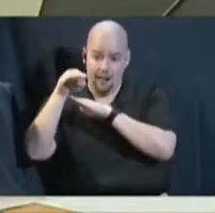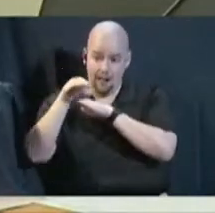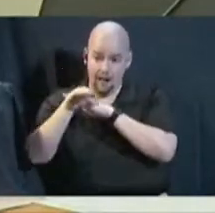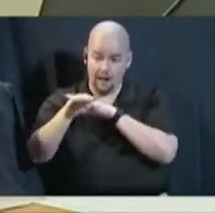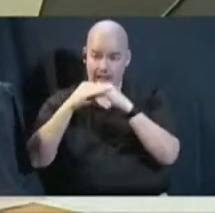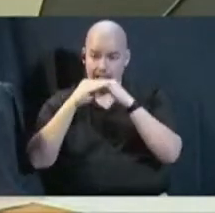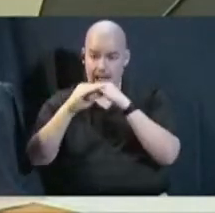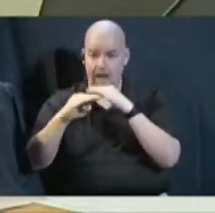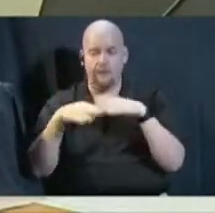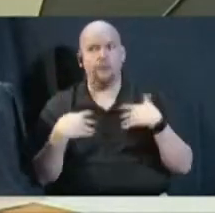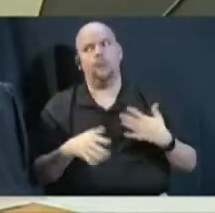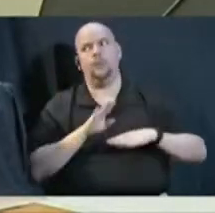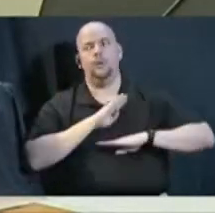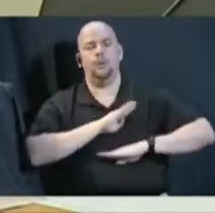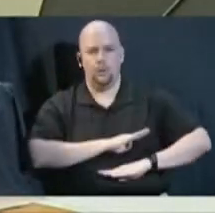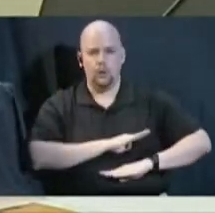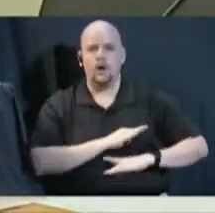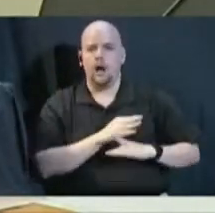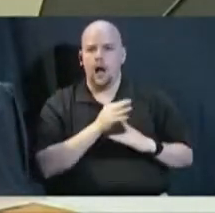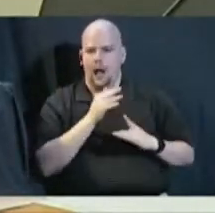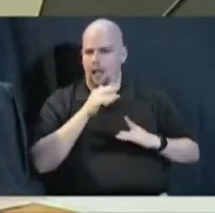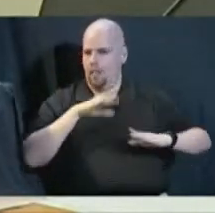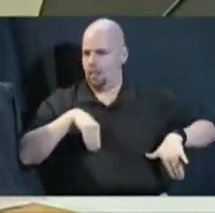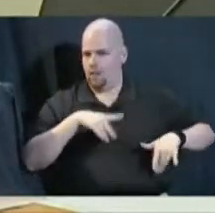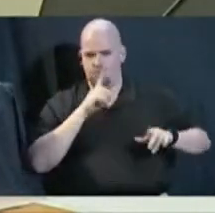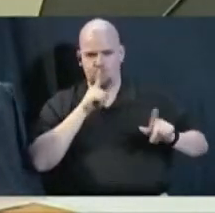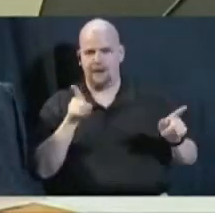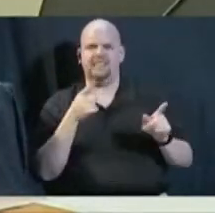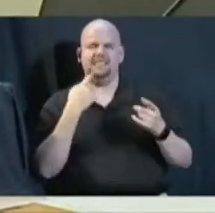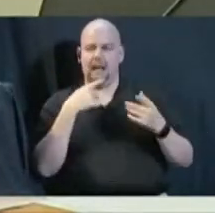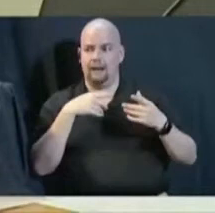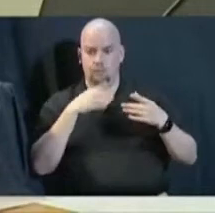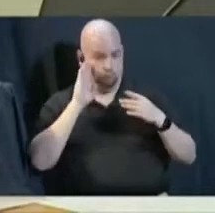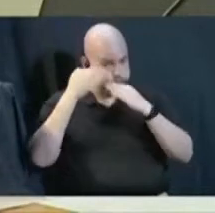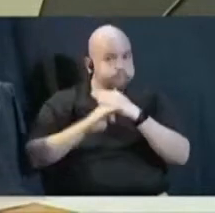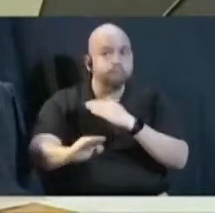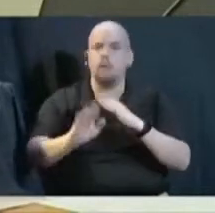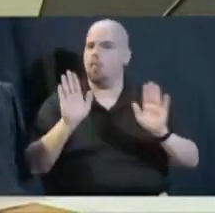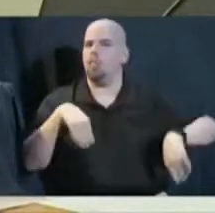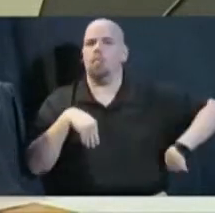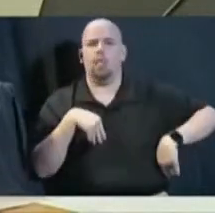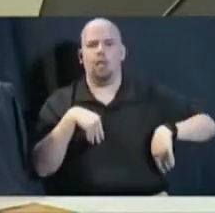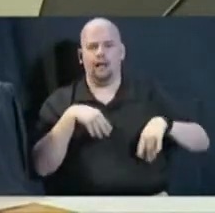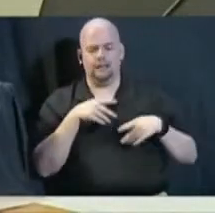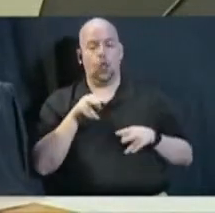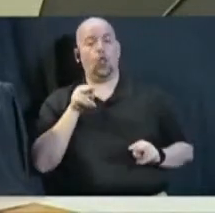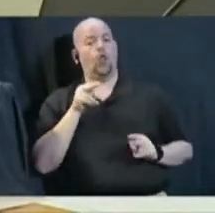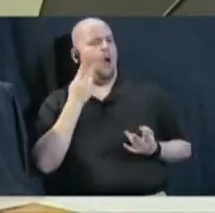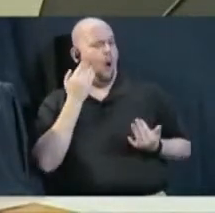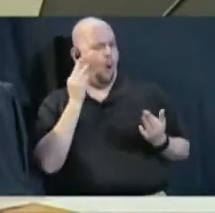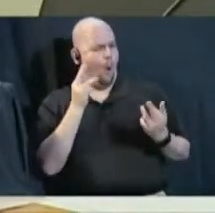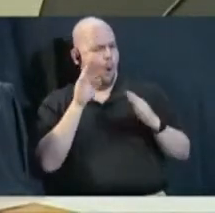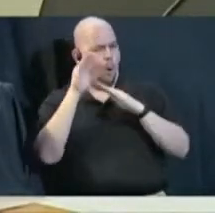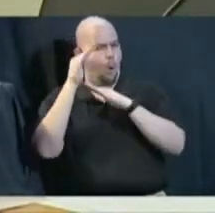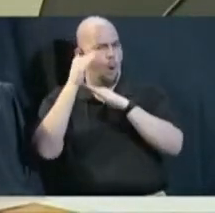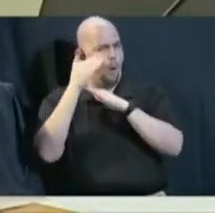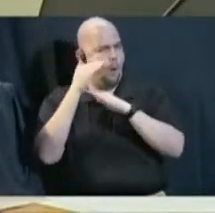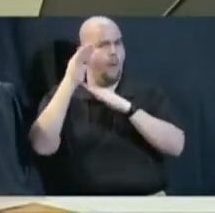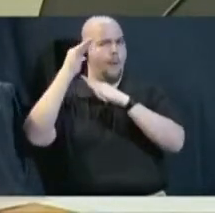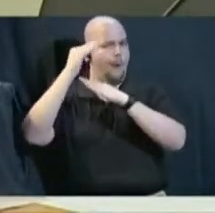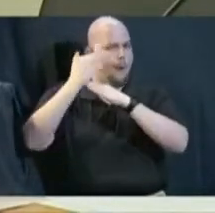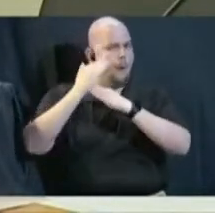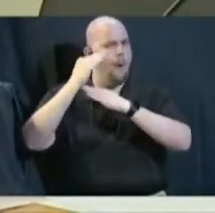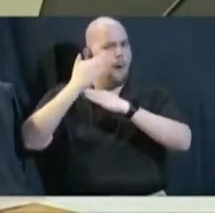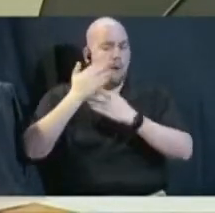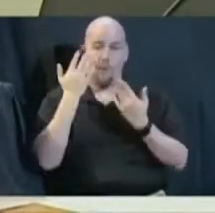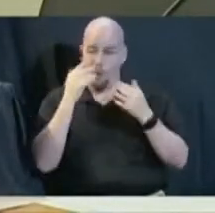could not be more relieved. I'm not ready to definitively say that yet. But what I also want to say is that